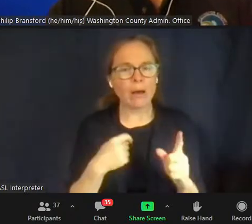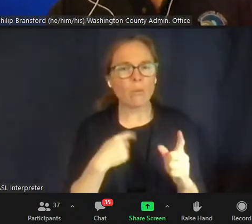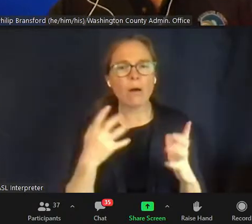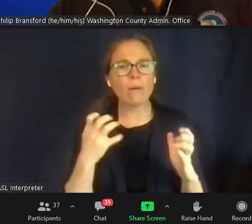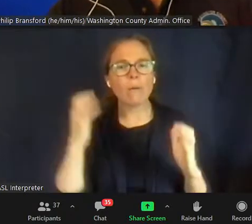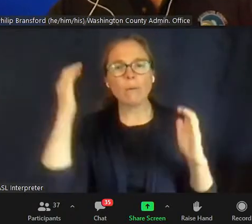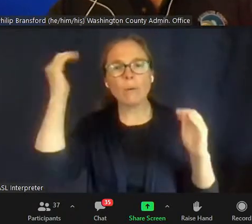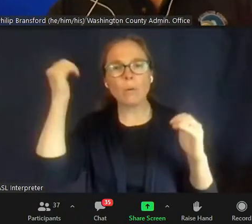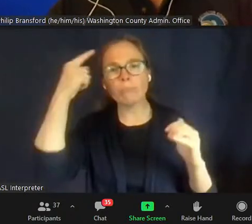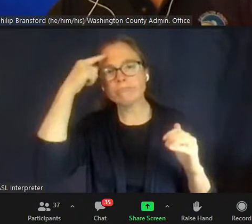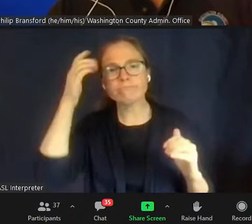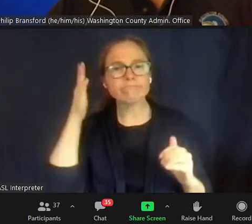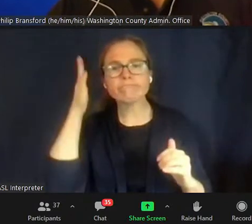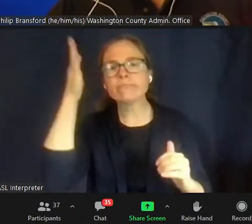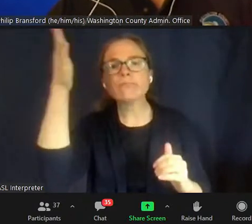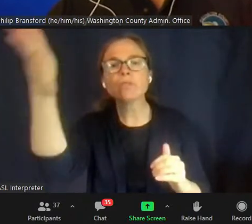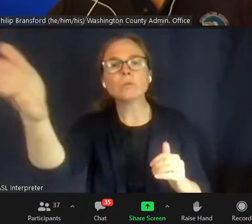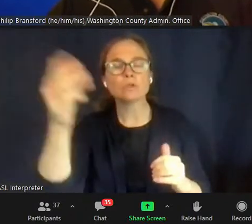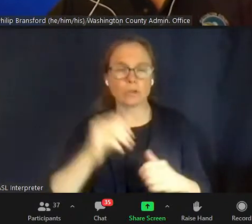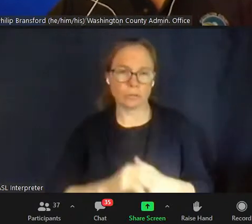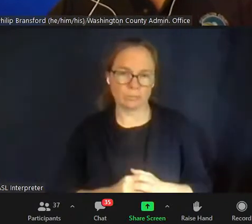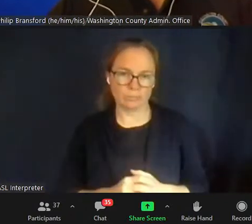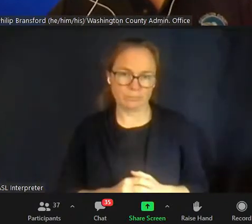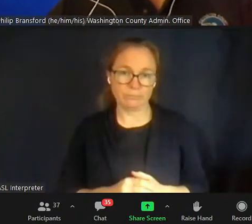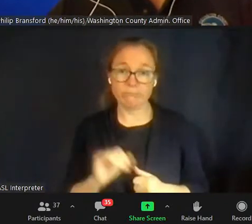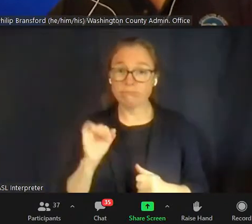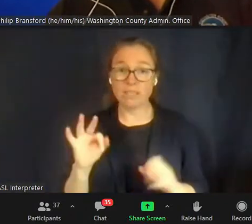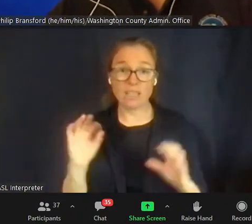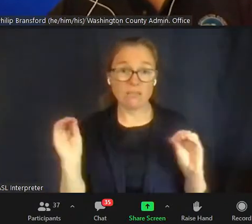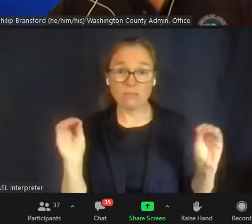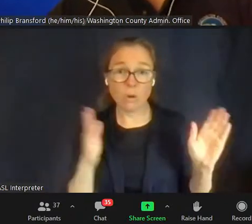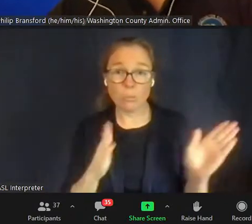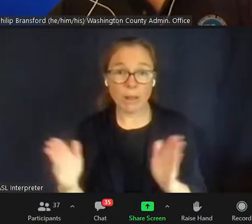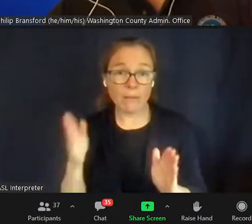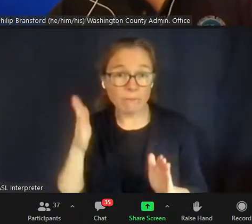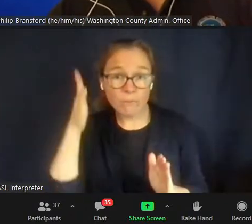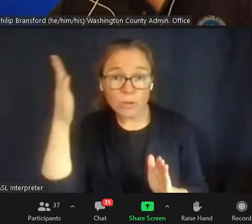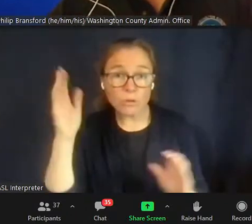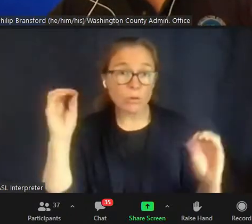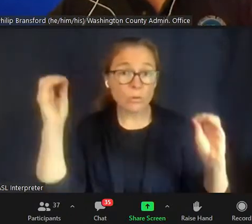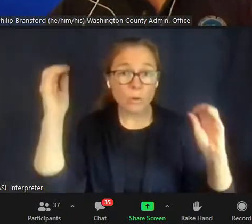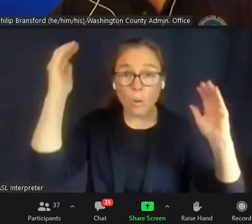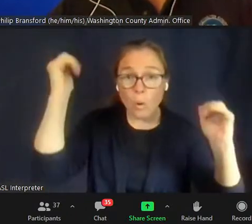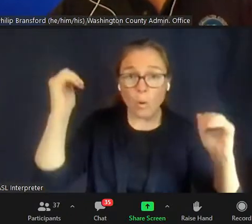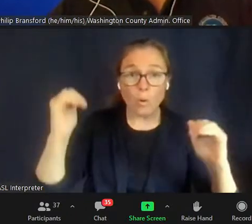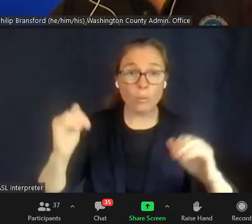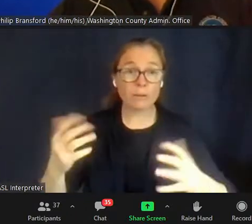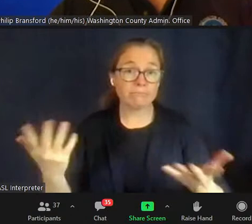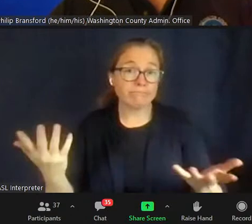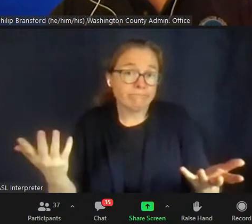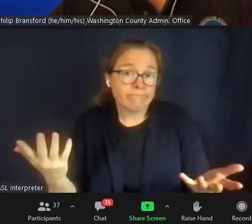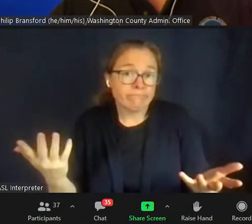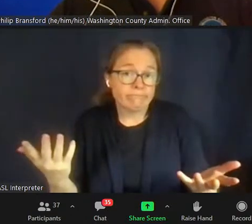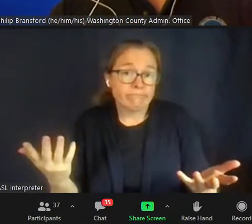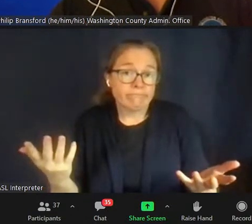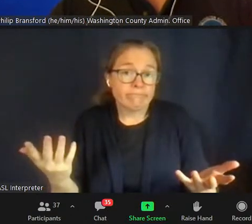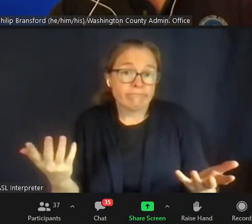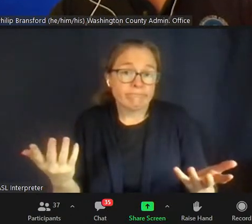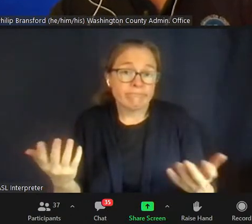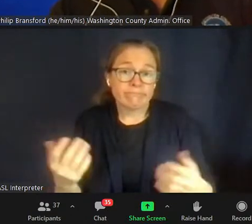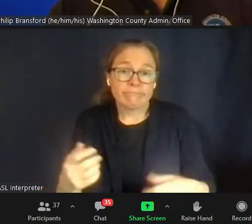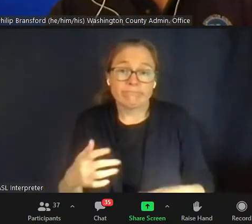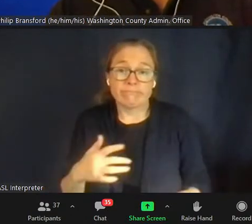has to be a promise for tomorrow. And if we don't have that hope and we don't have those aspirations for a better tomorrow, we don't really have